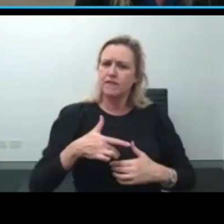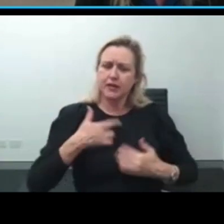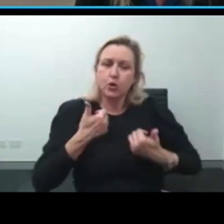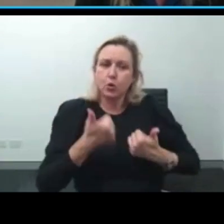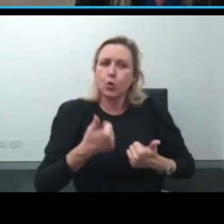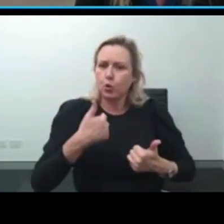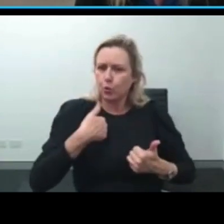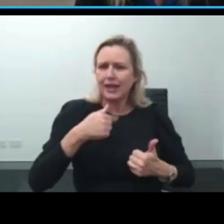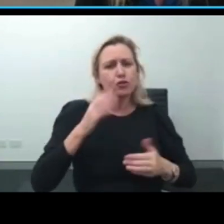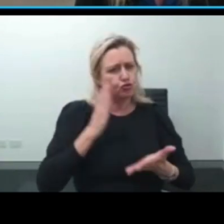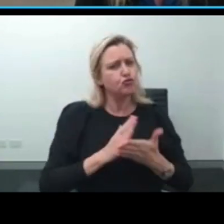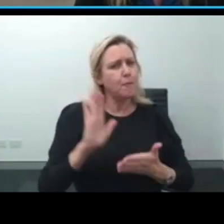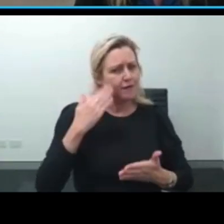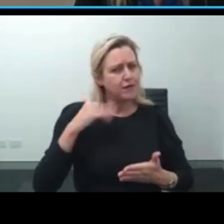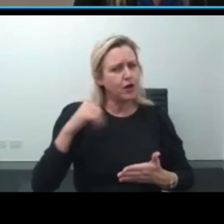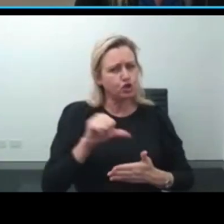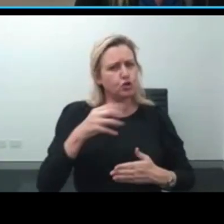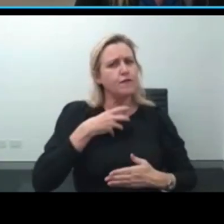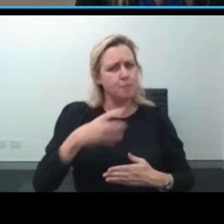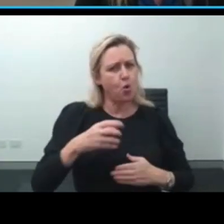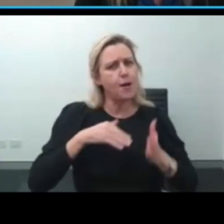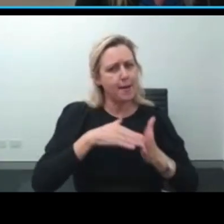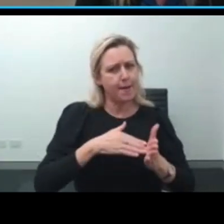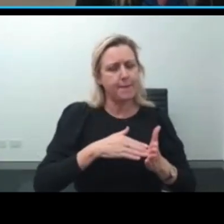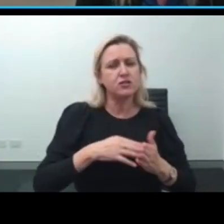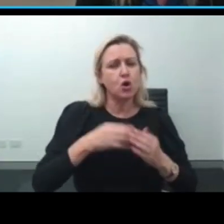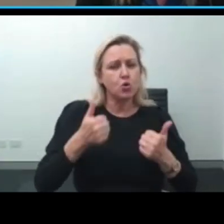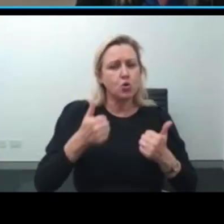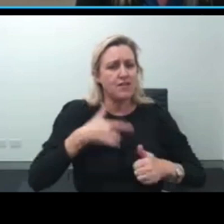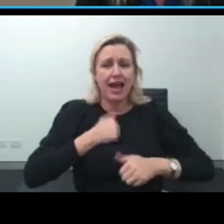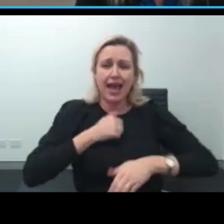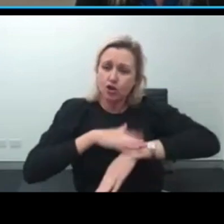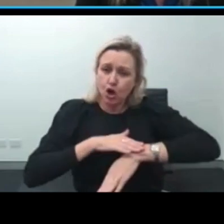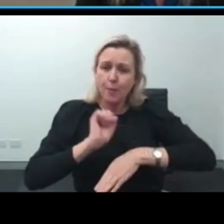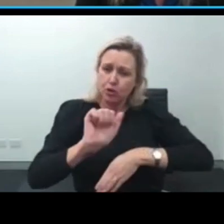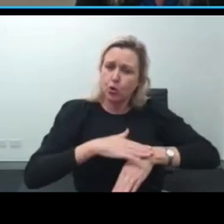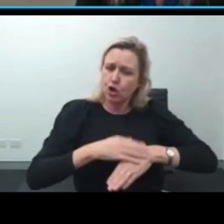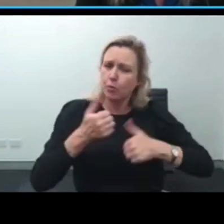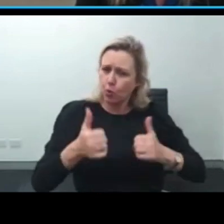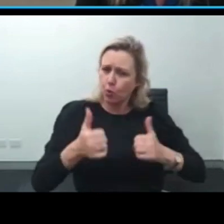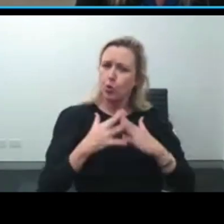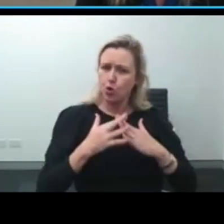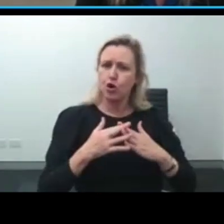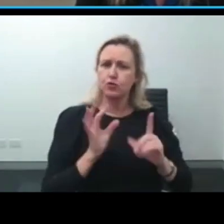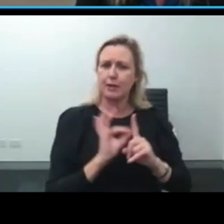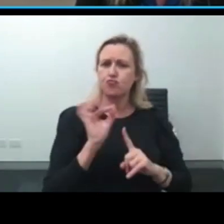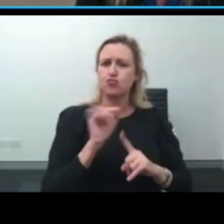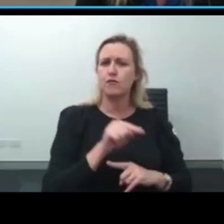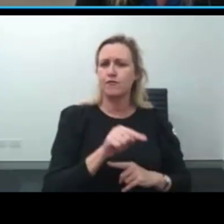need to do more, and it's a good investment of our time and yours to communicate more about the program.